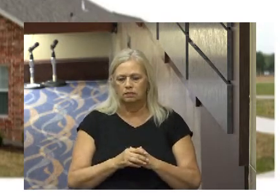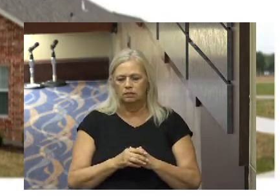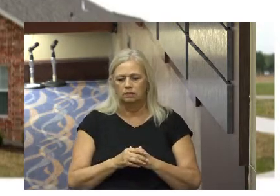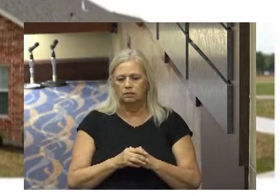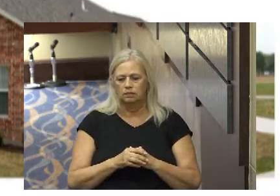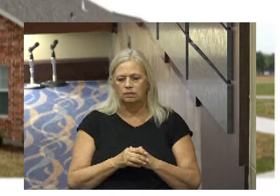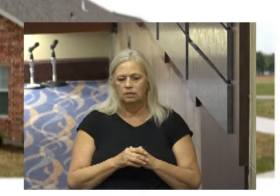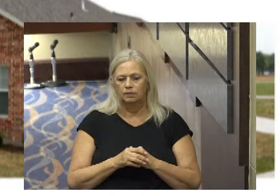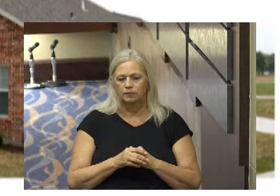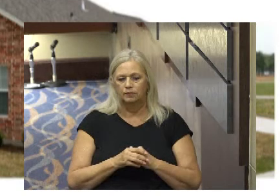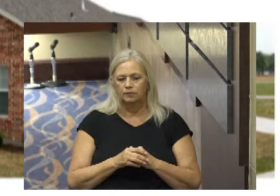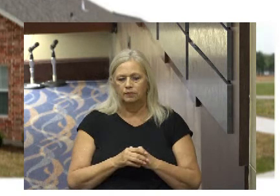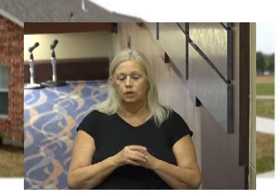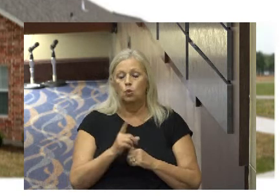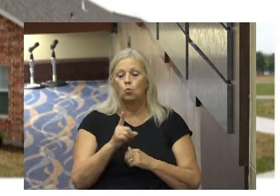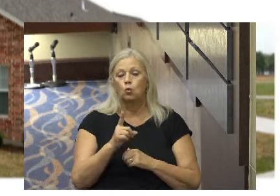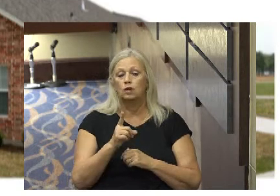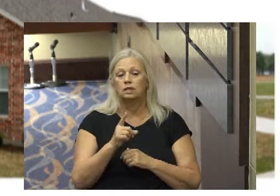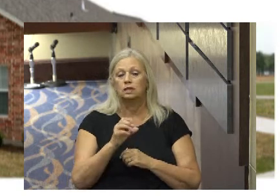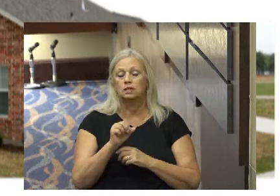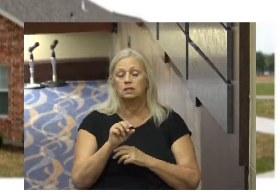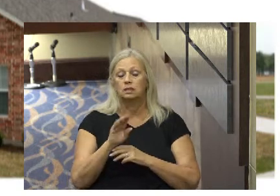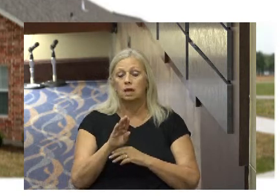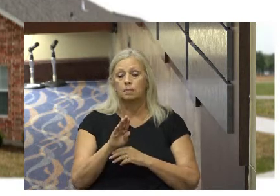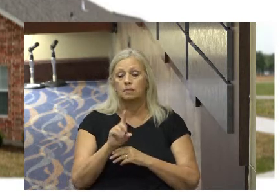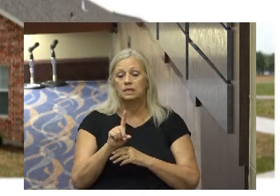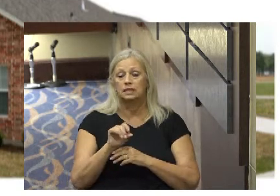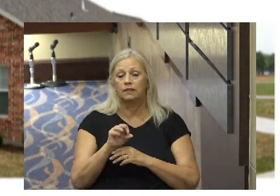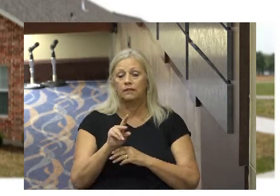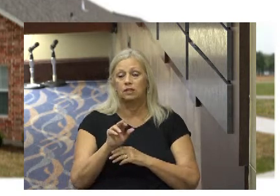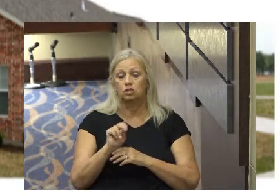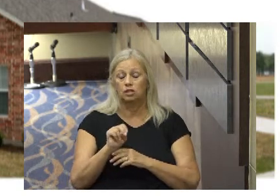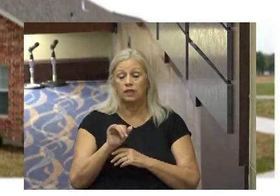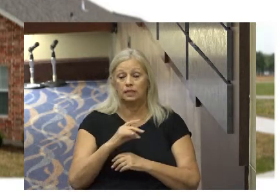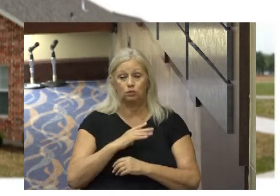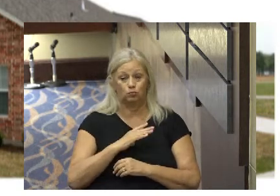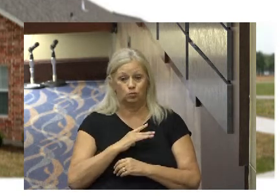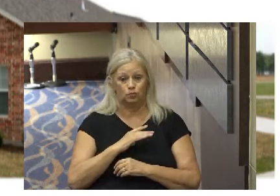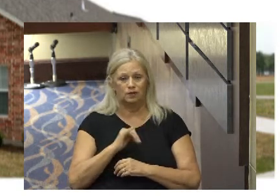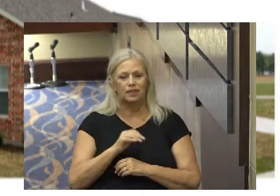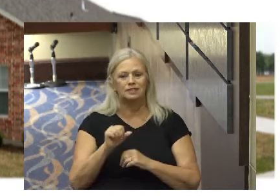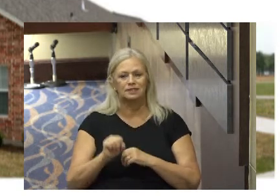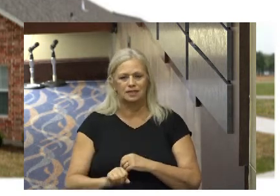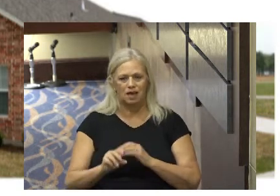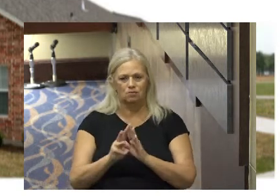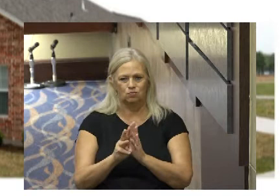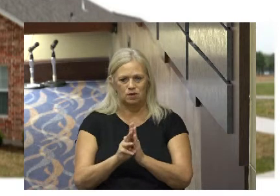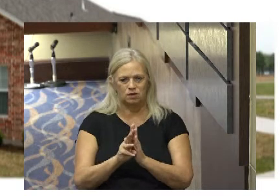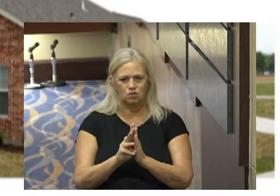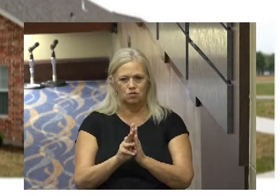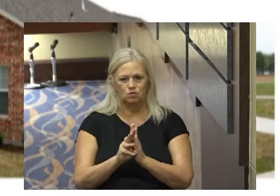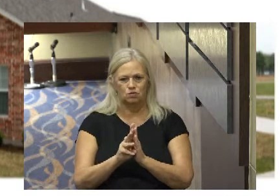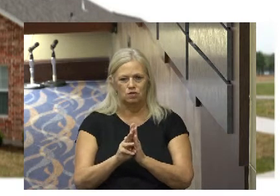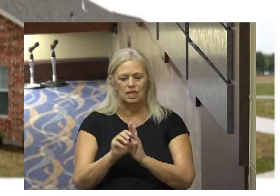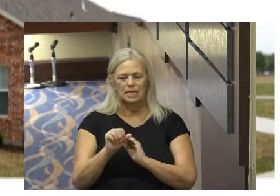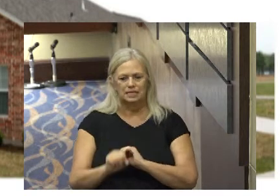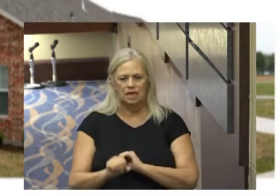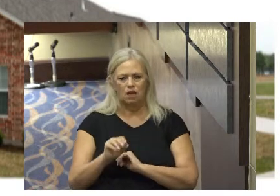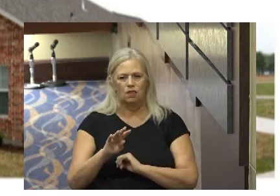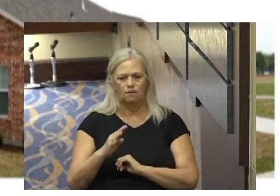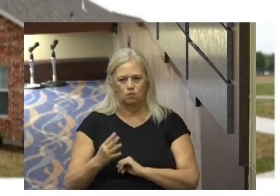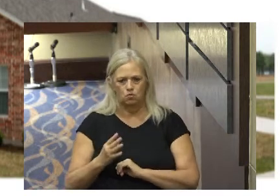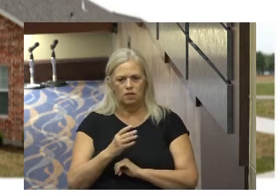One of our subdivision that I think is one of our coolest is over in South Waco, South 4th and